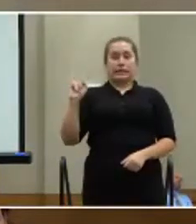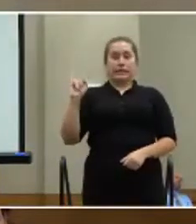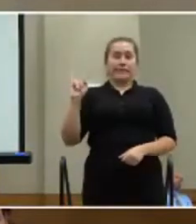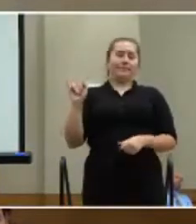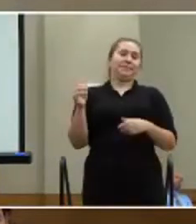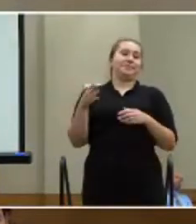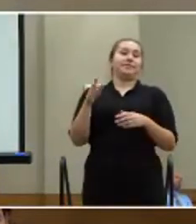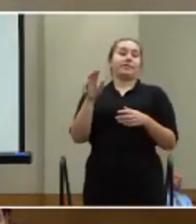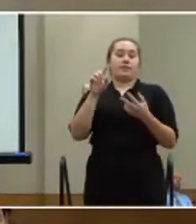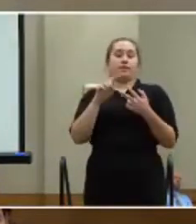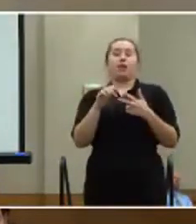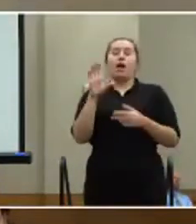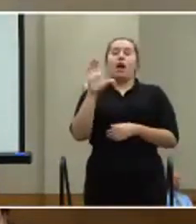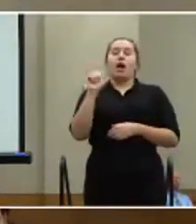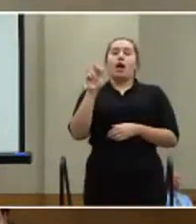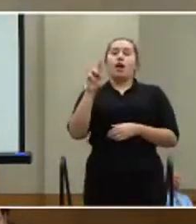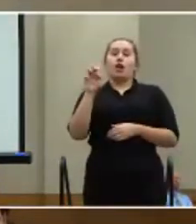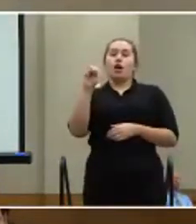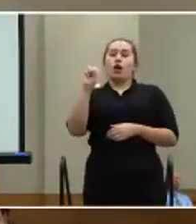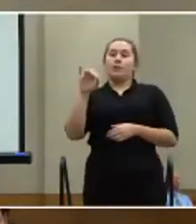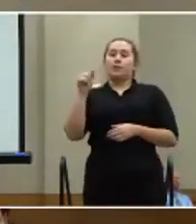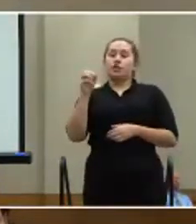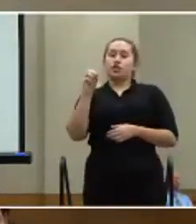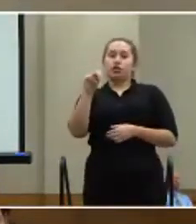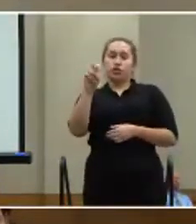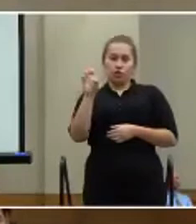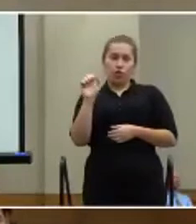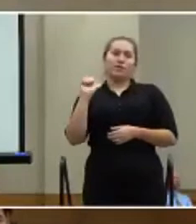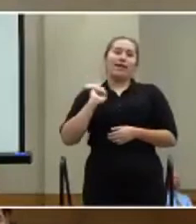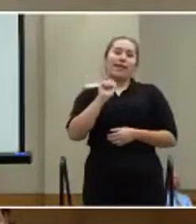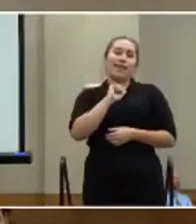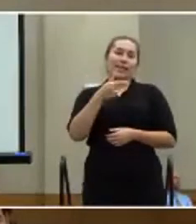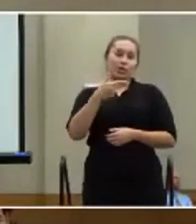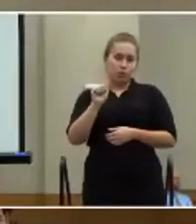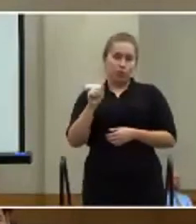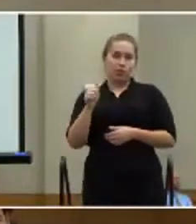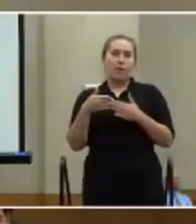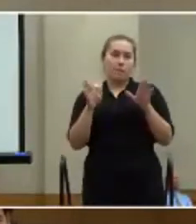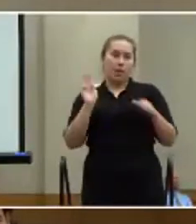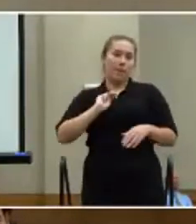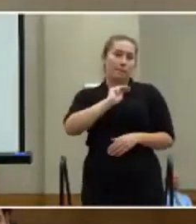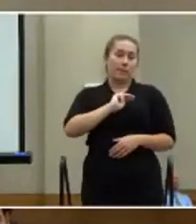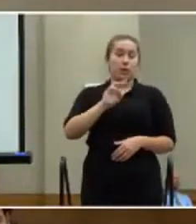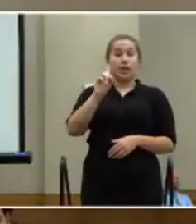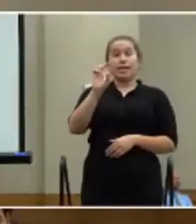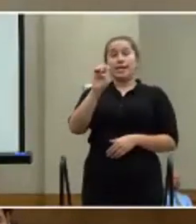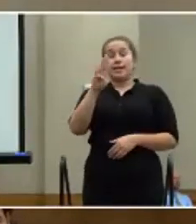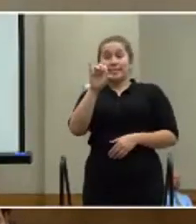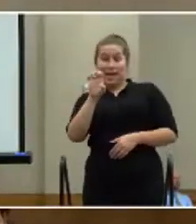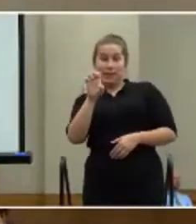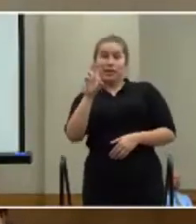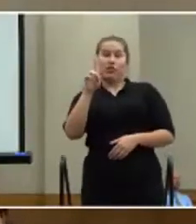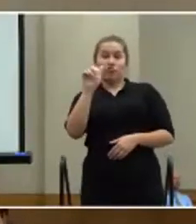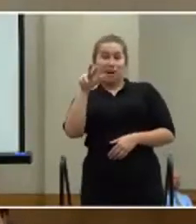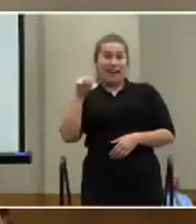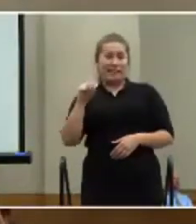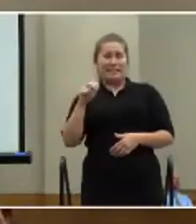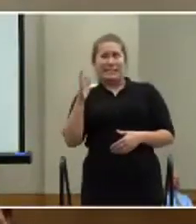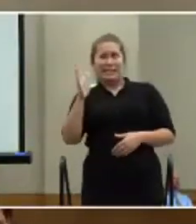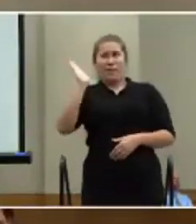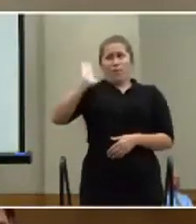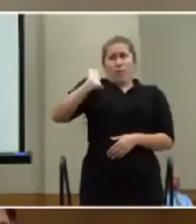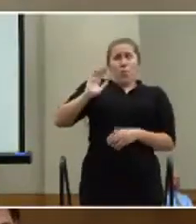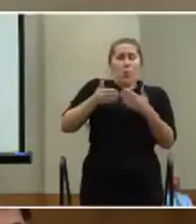Carmen Jones, Atlanta, Georgia, public member. Debbie Ryan, I guess maybe former public member as of today,